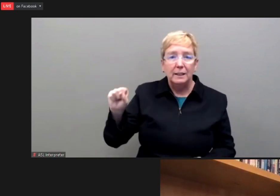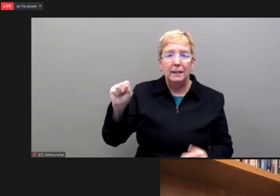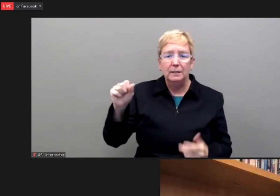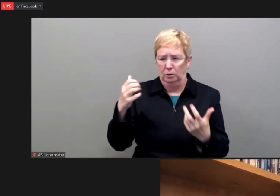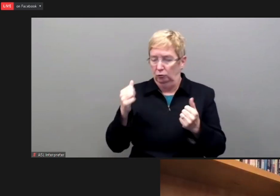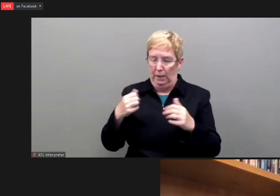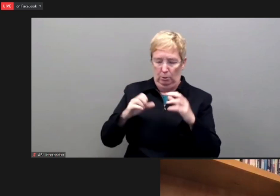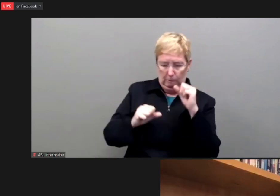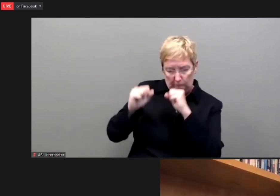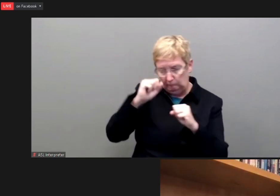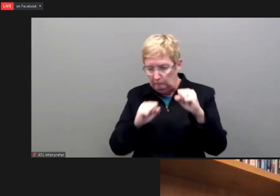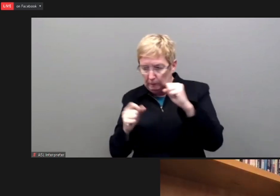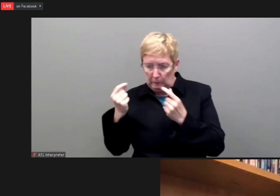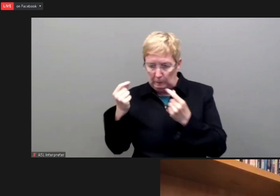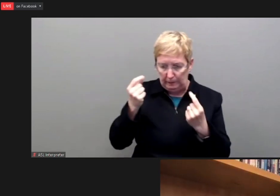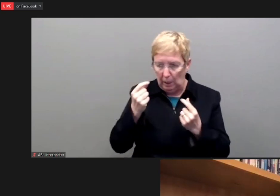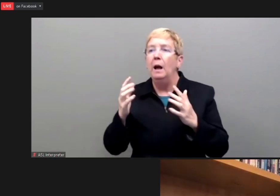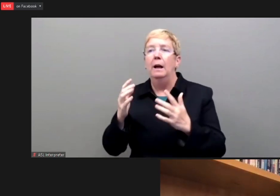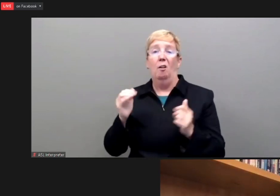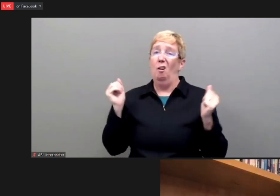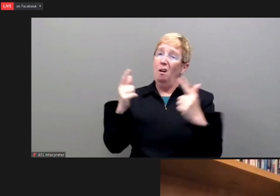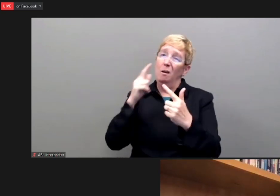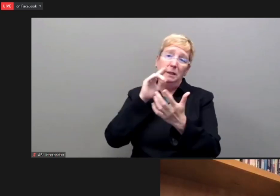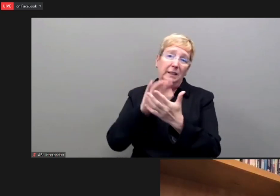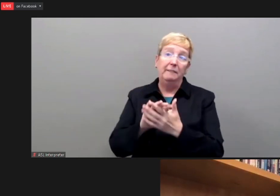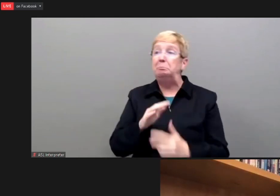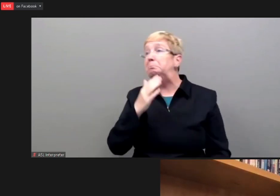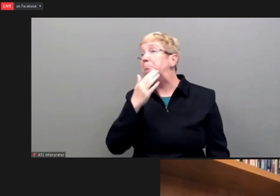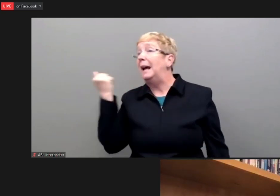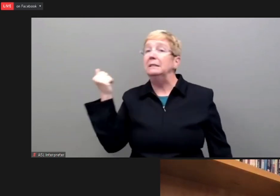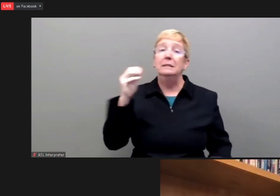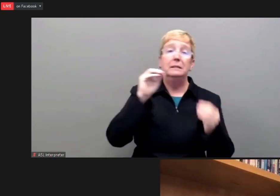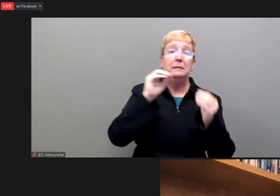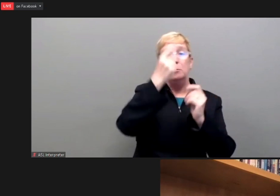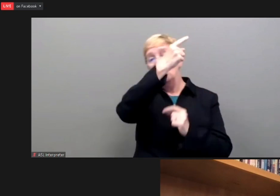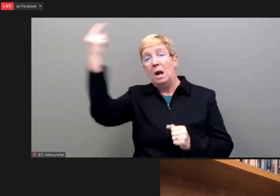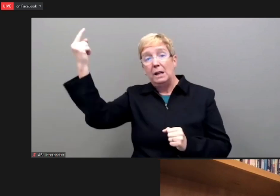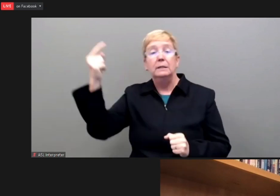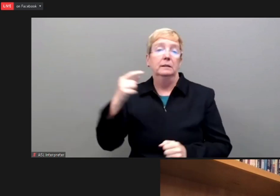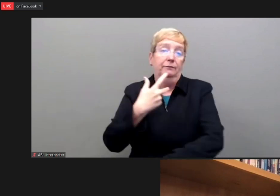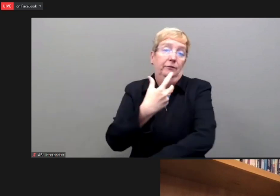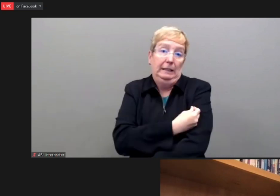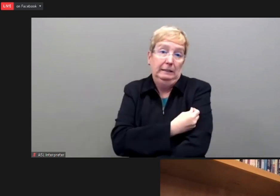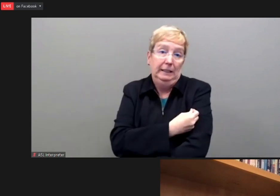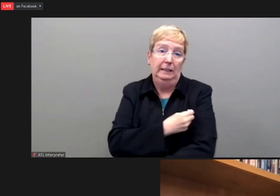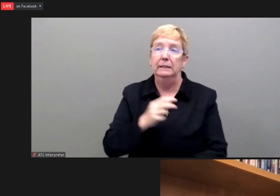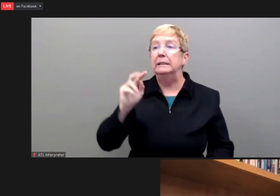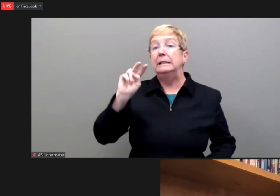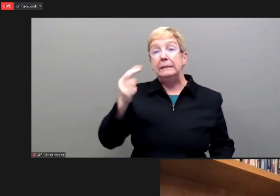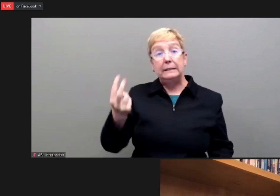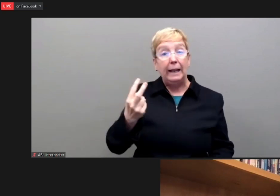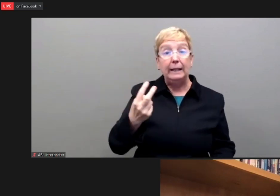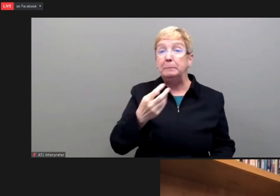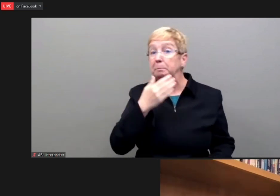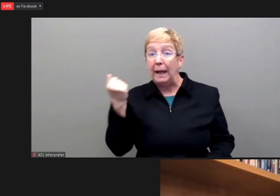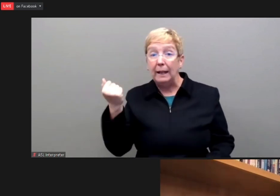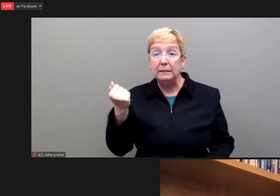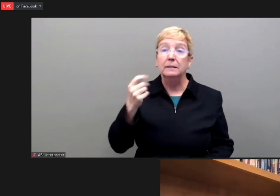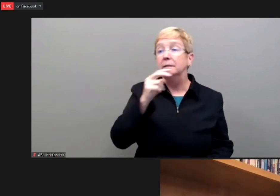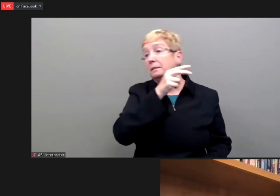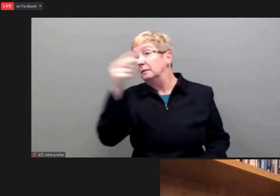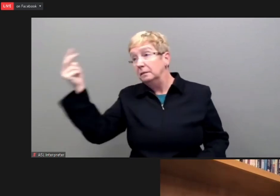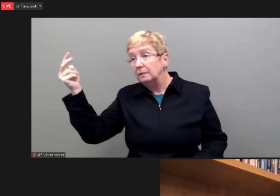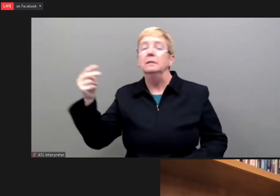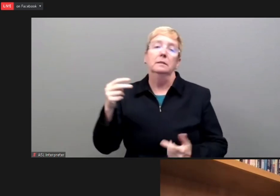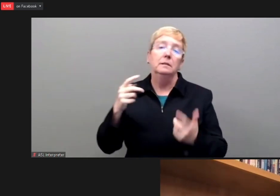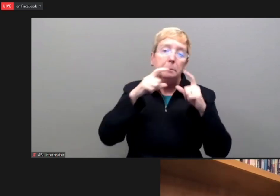strategy, which is vaccines. The second most effective strategy, masks, and then looking if you need to do other things.